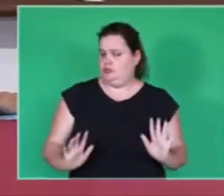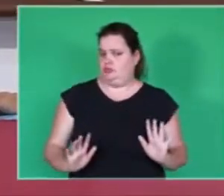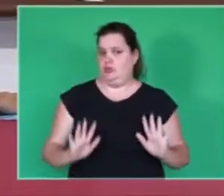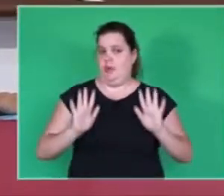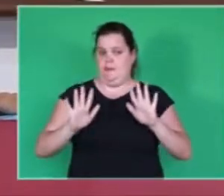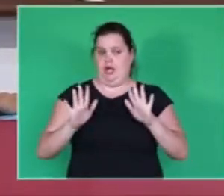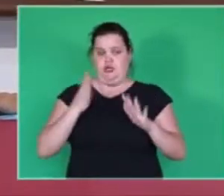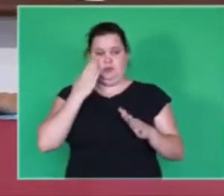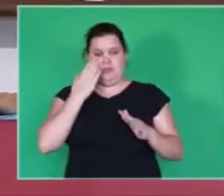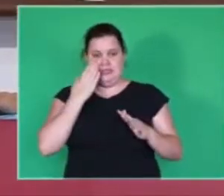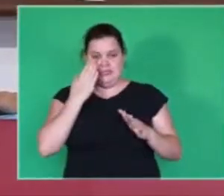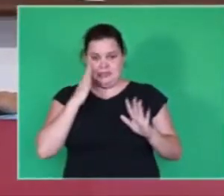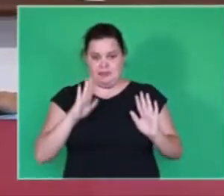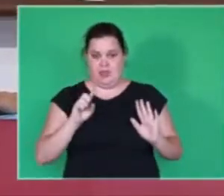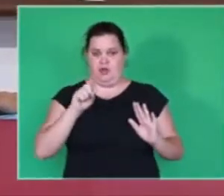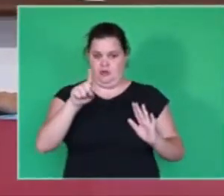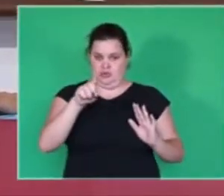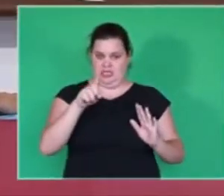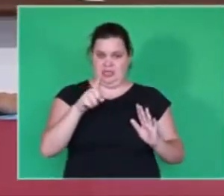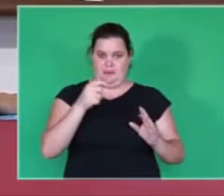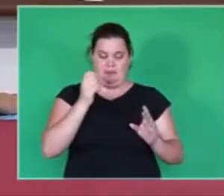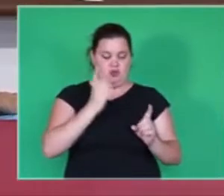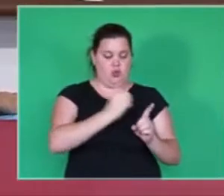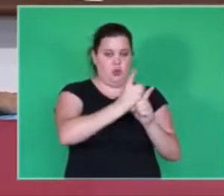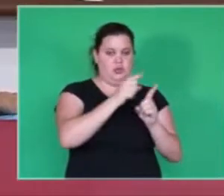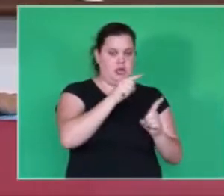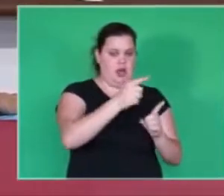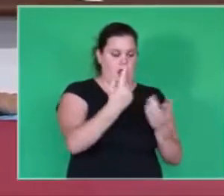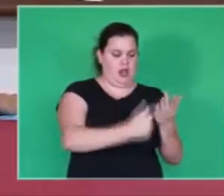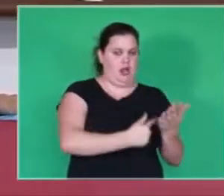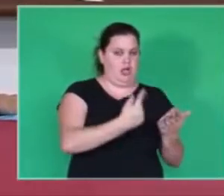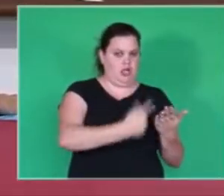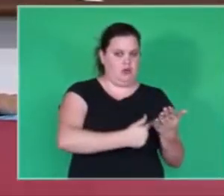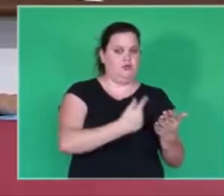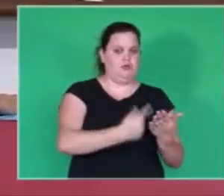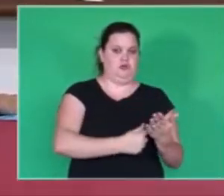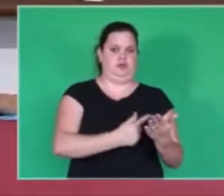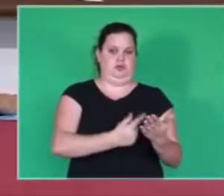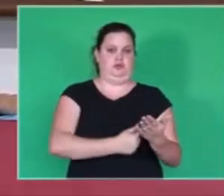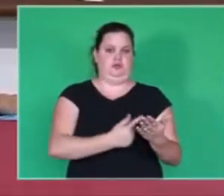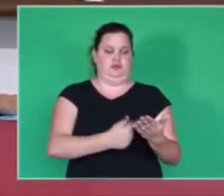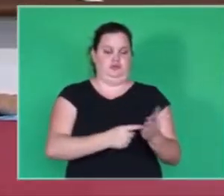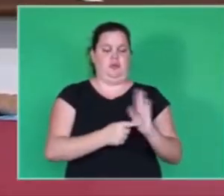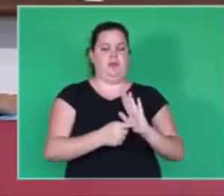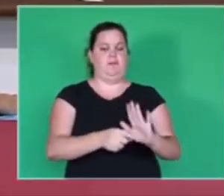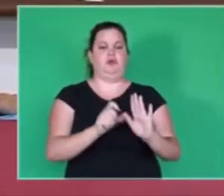So if you can have an idea, you'll find books that fought